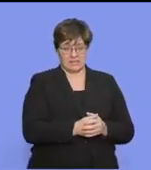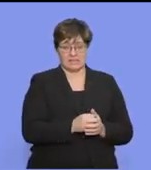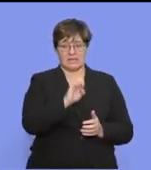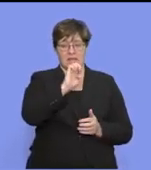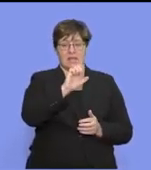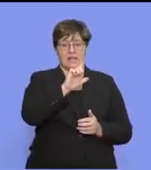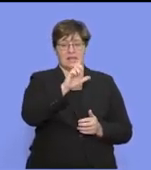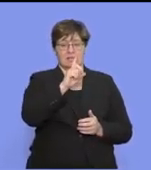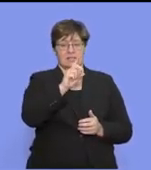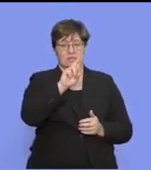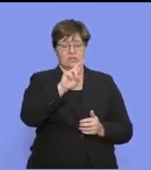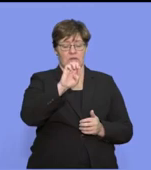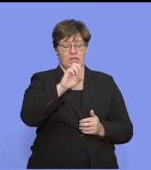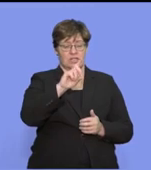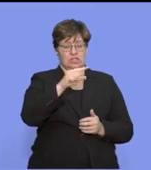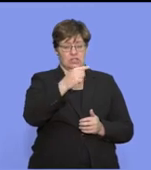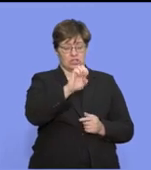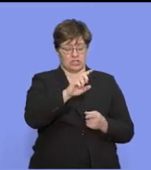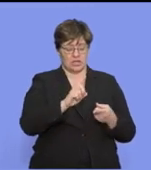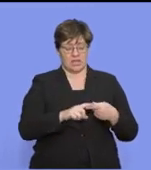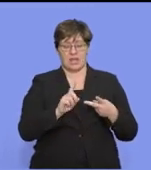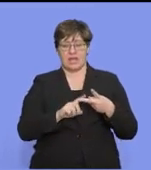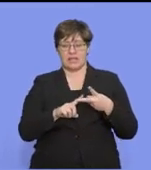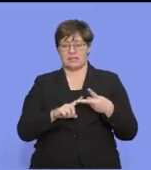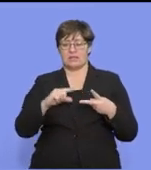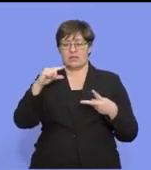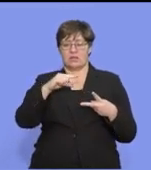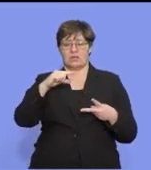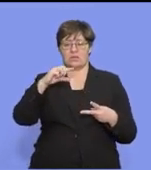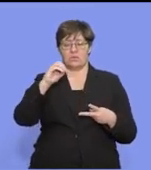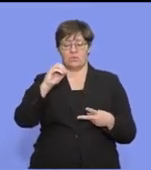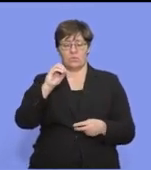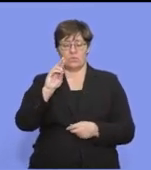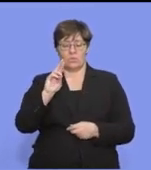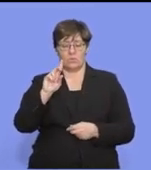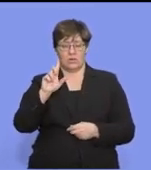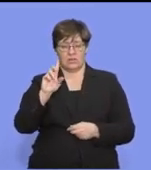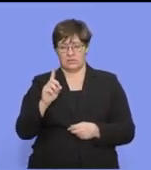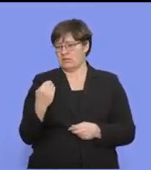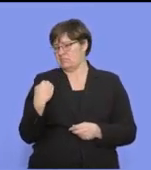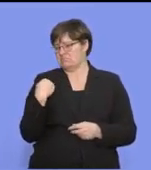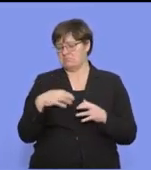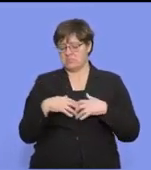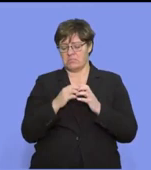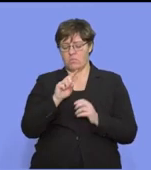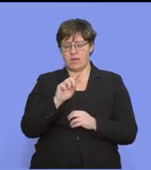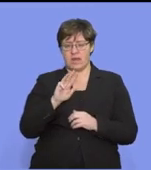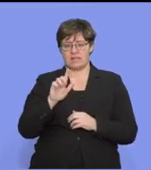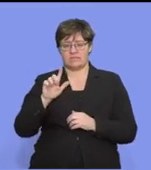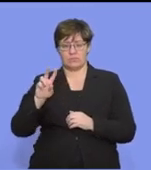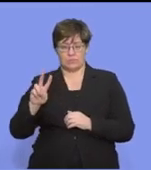forward by two scientists, Aldridge and Gould, and you can see it was more